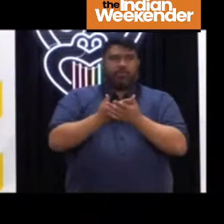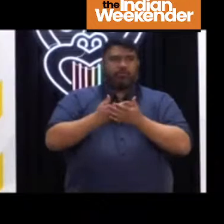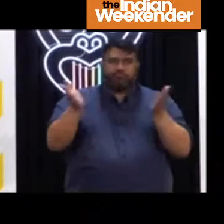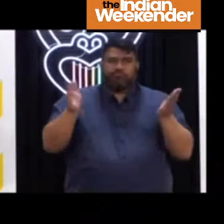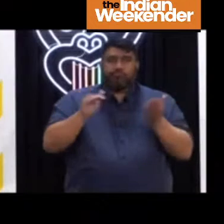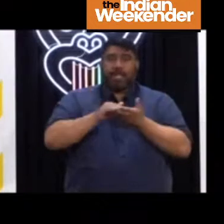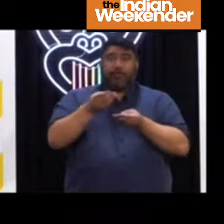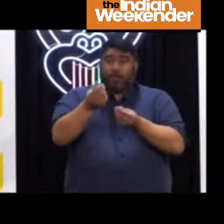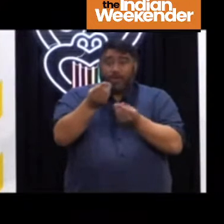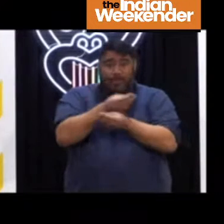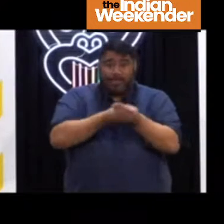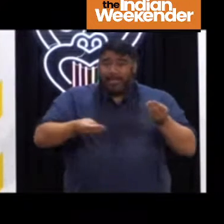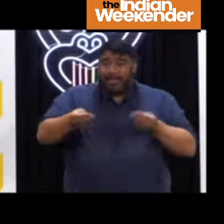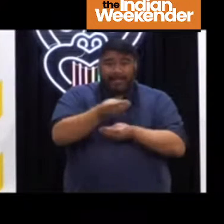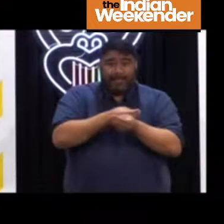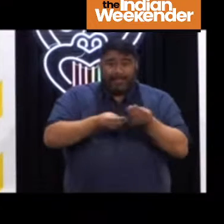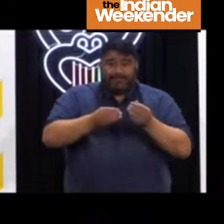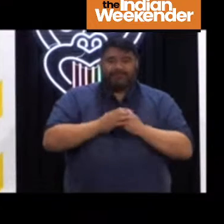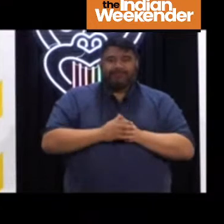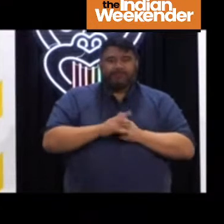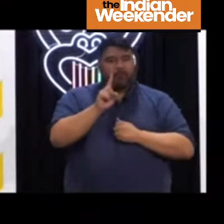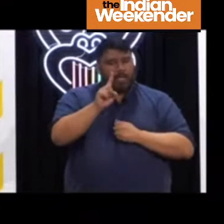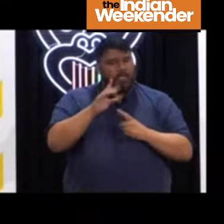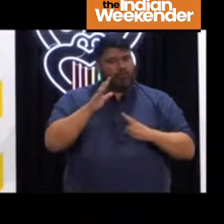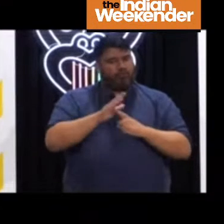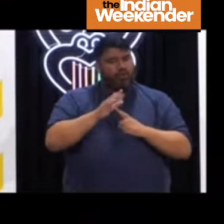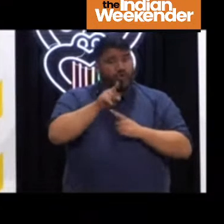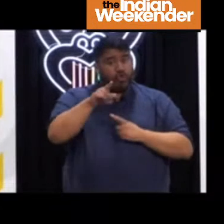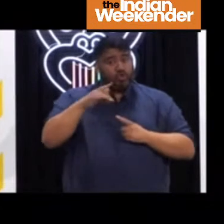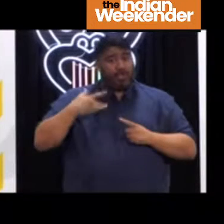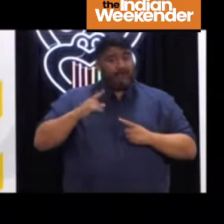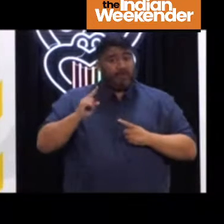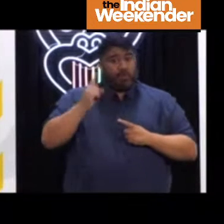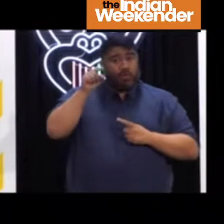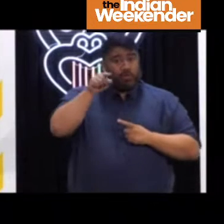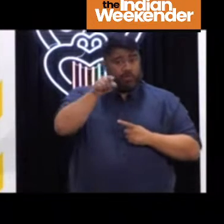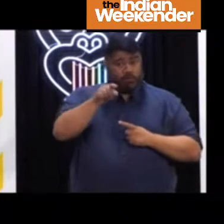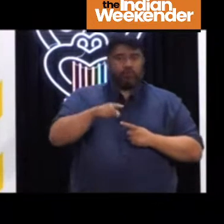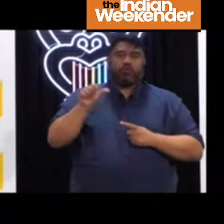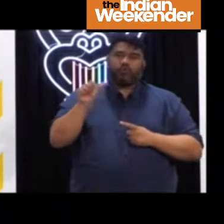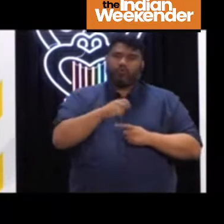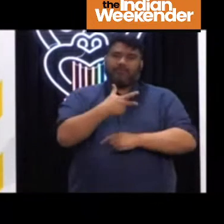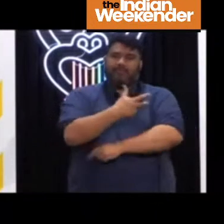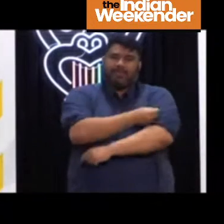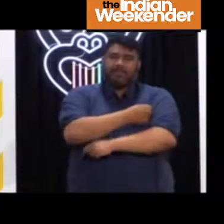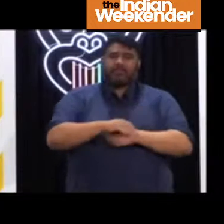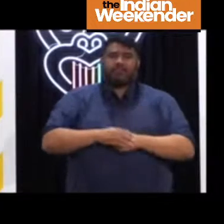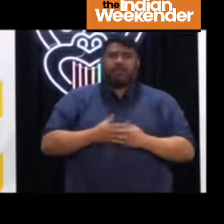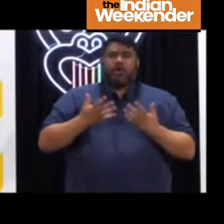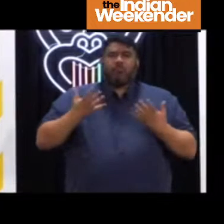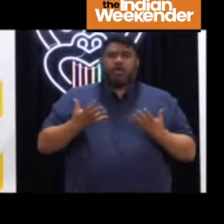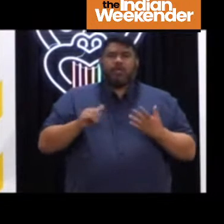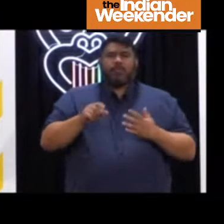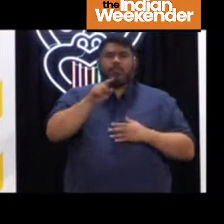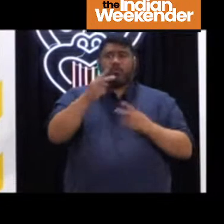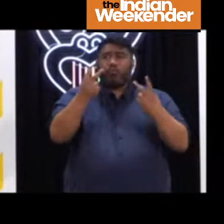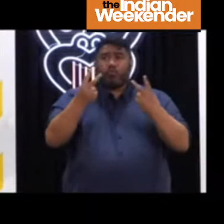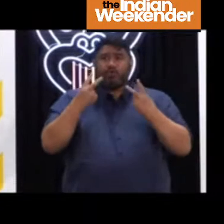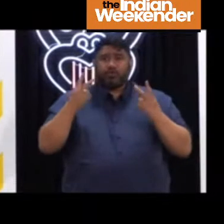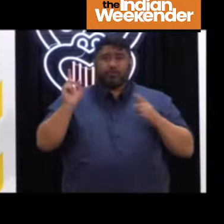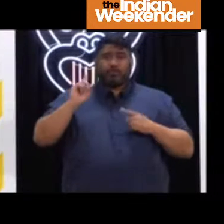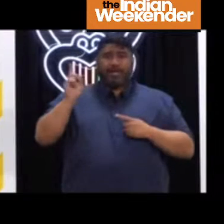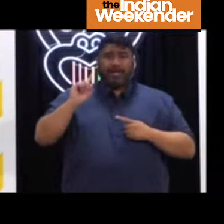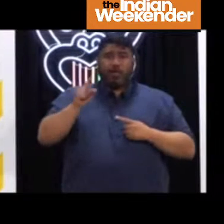Tamaki Makaurau, to get vaccinated as soon as possible. In fact, if you're sitting at home in Auckland watching this now or listening on the